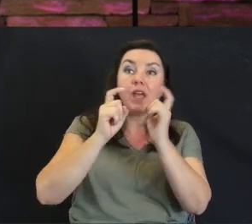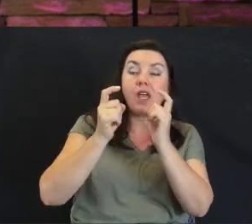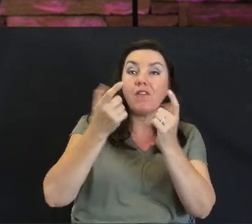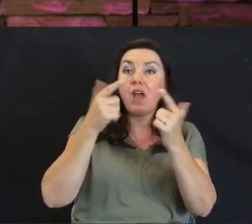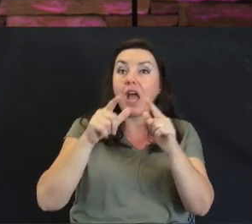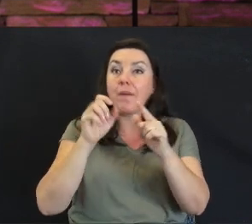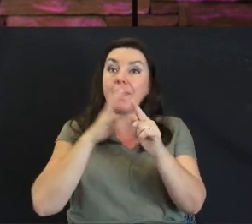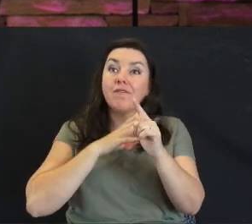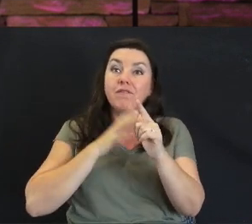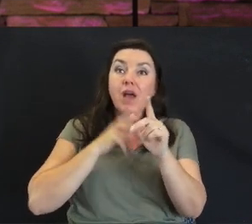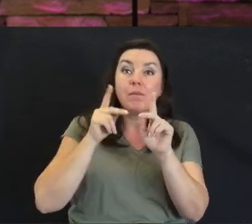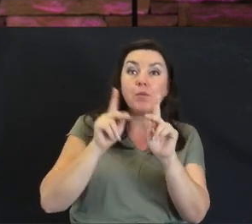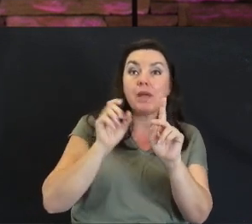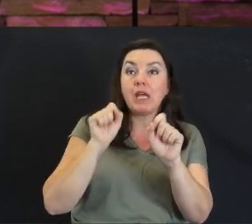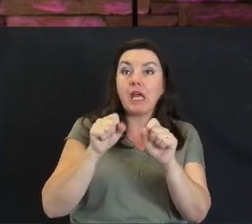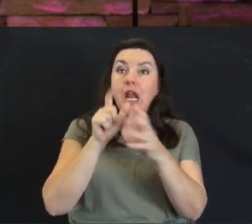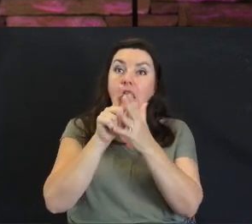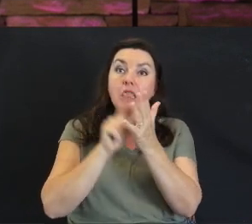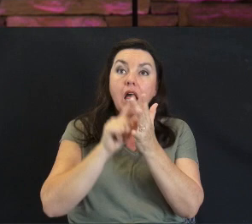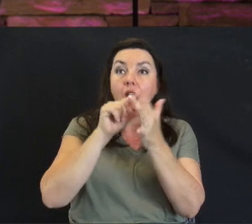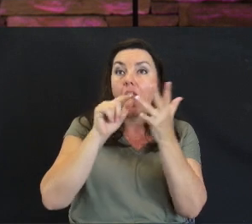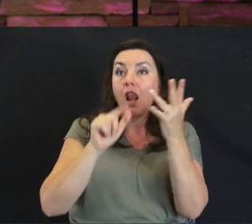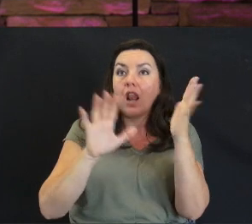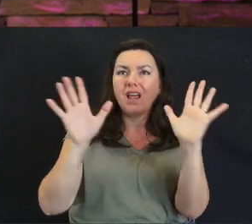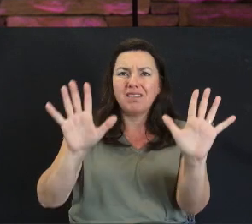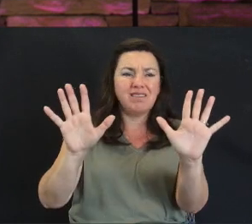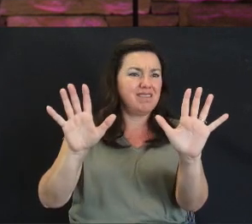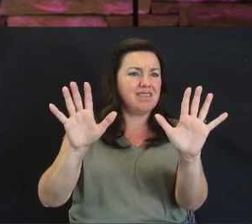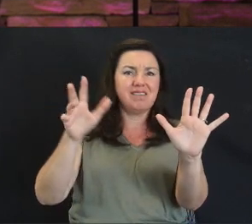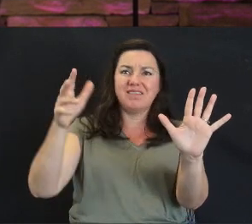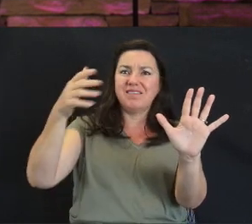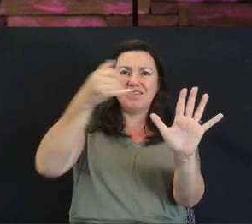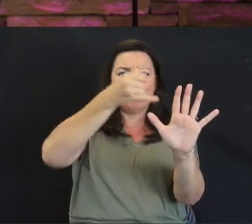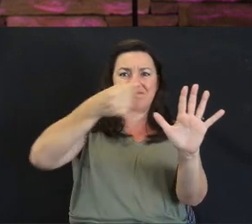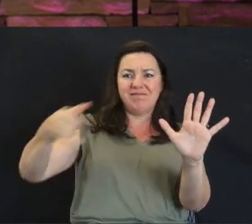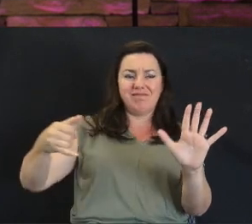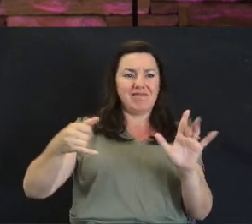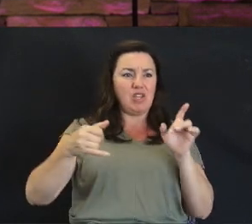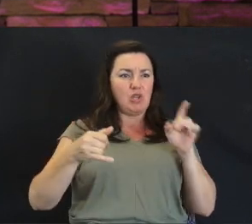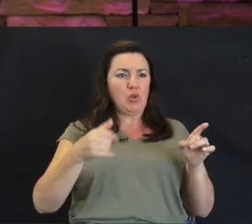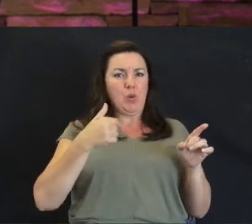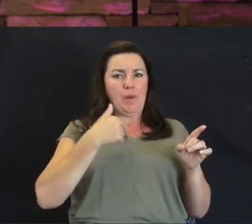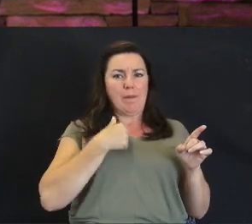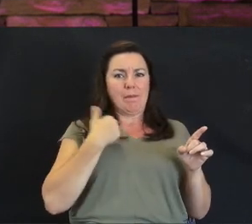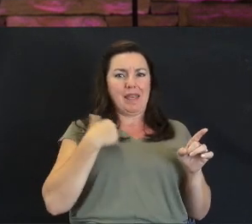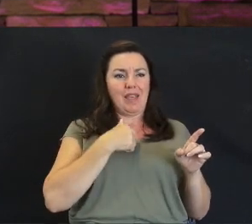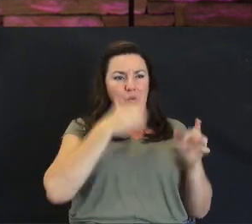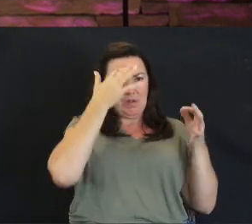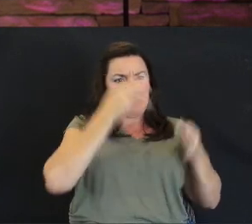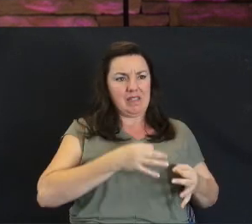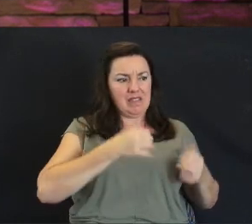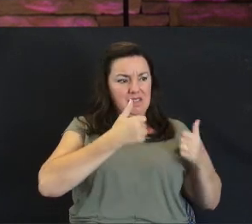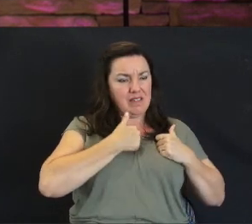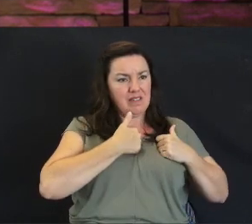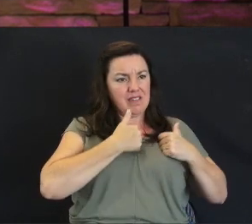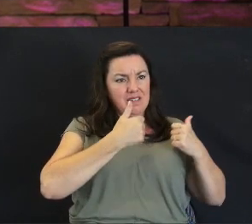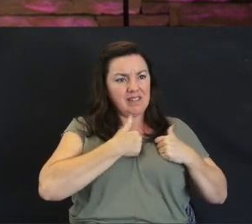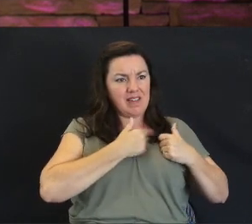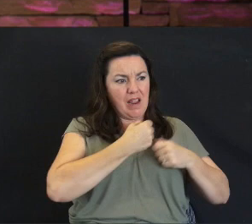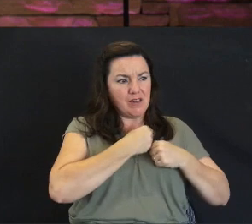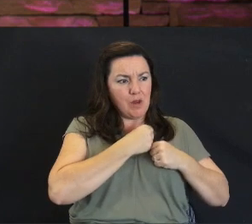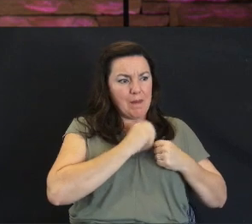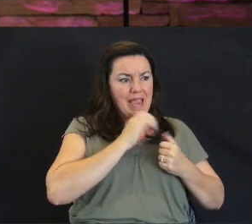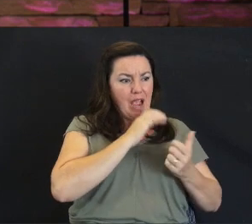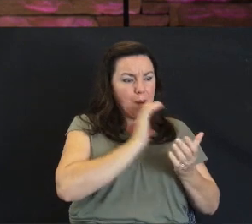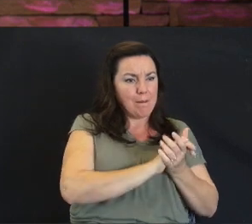not wait Need to wait For more laws to be passed In order to make this happen You and I Have it within our powers To make our marriages A